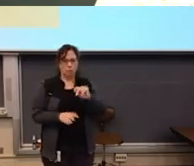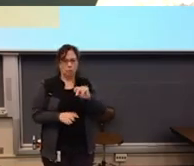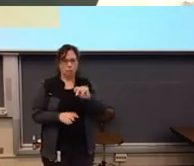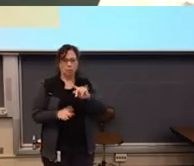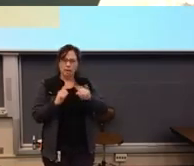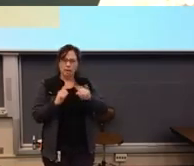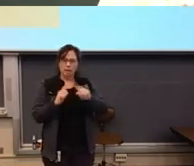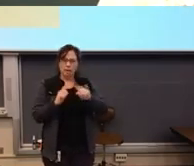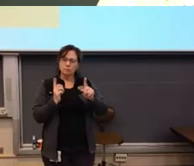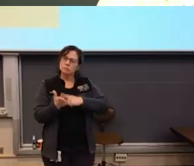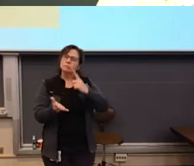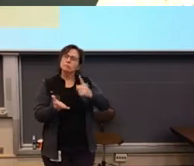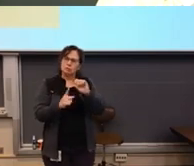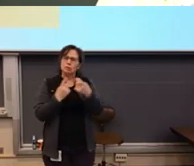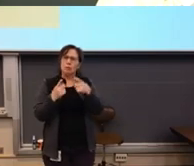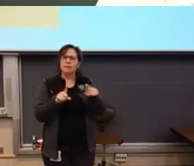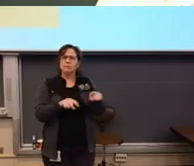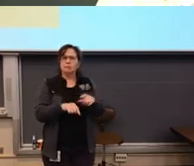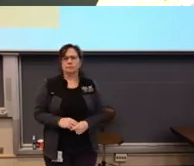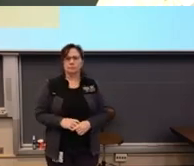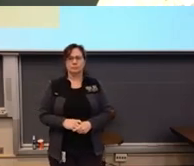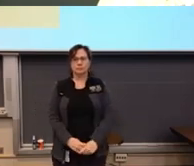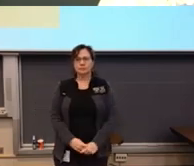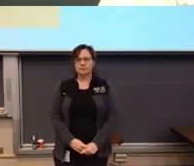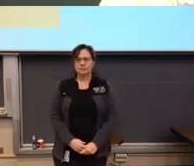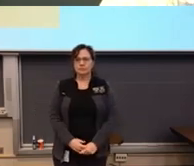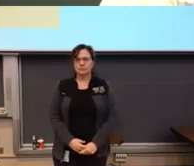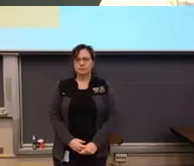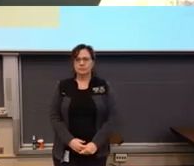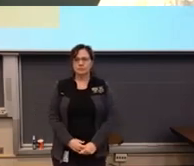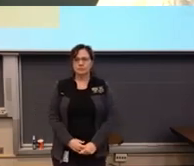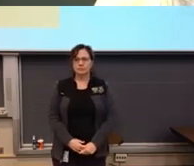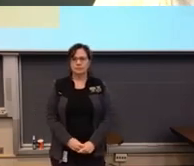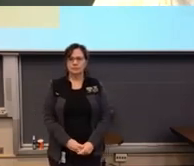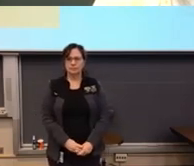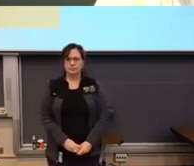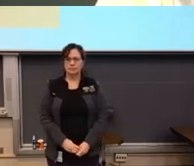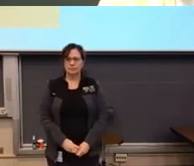themselves. Not always, but there have been some circumstances where that's been warranted.